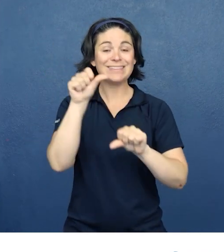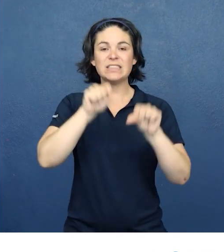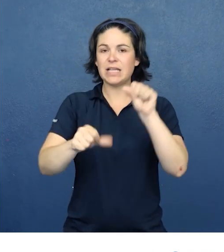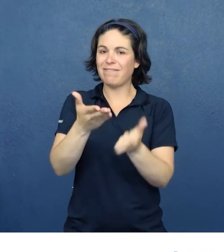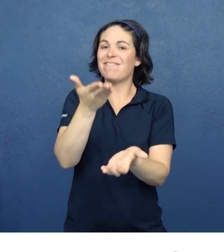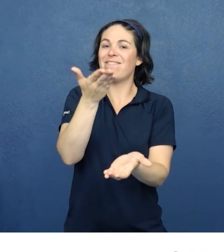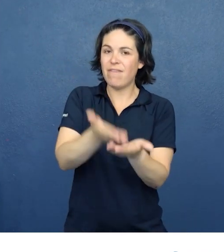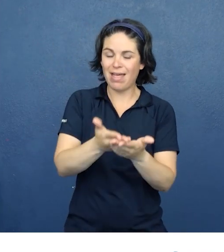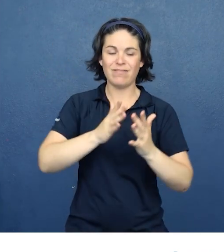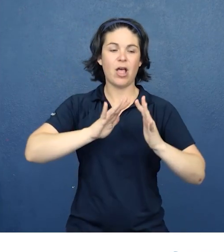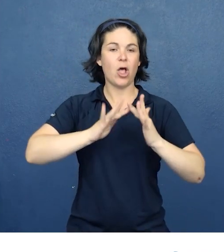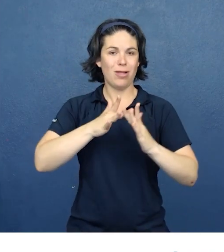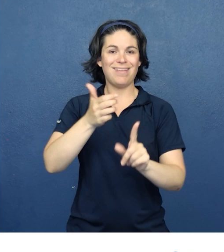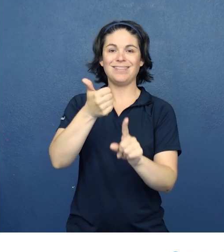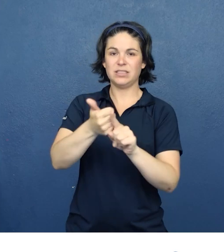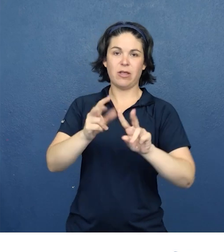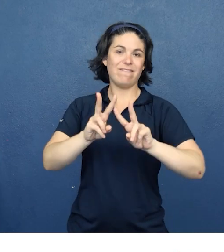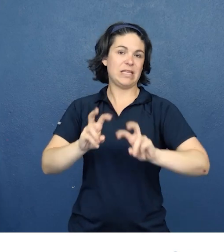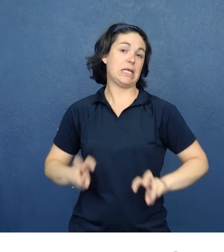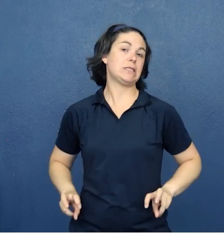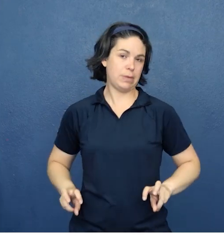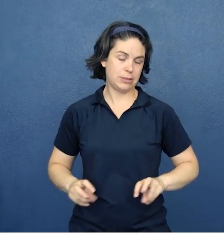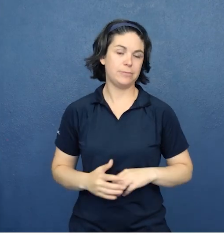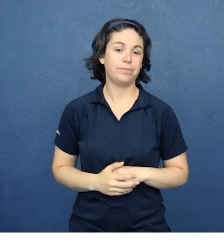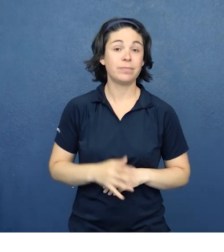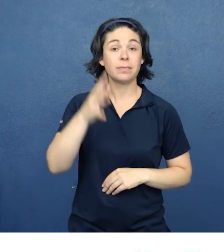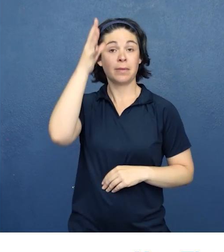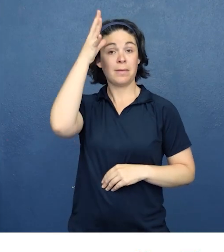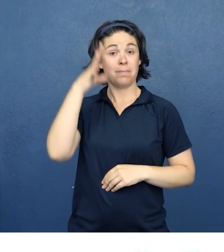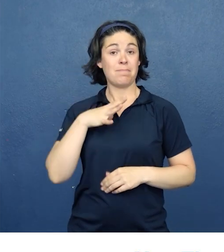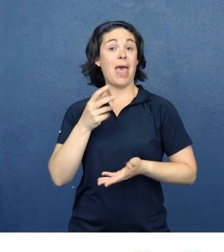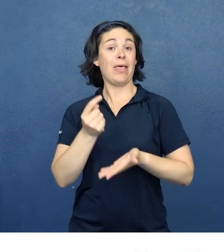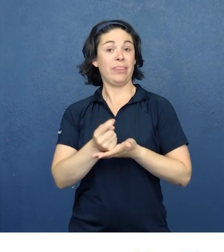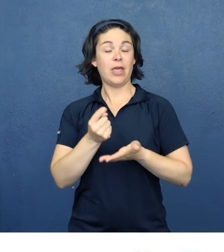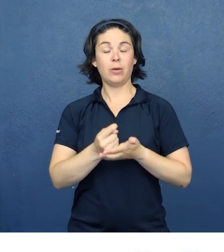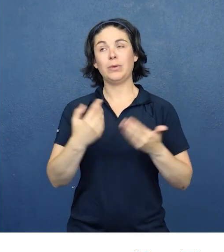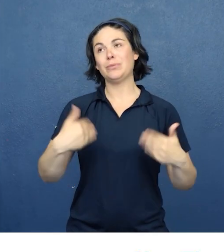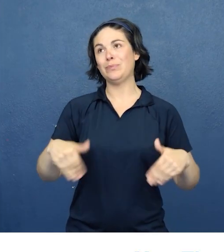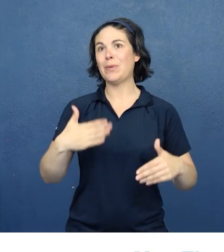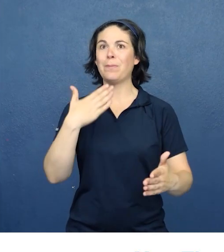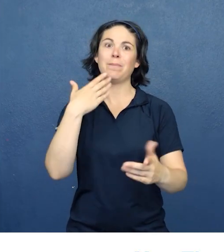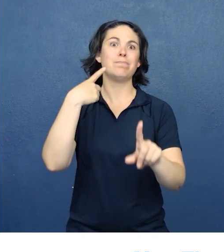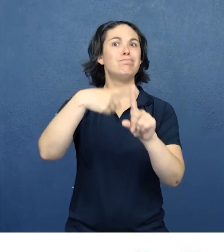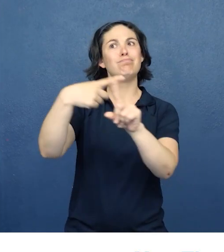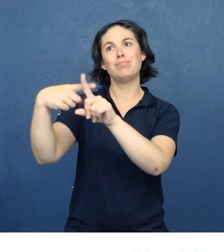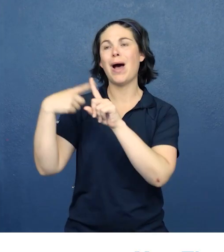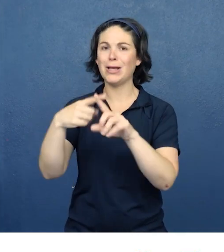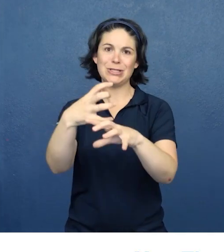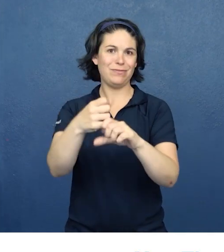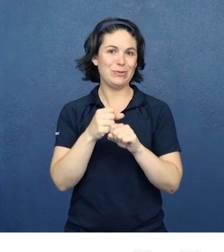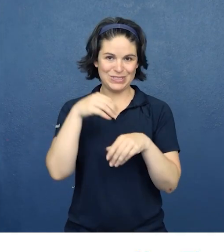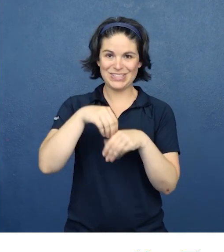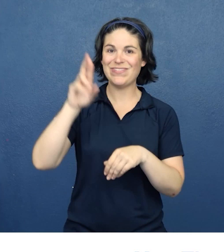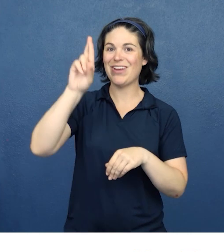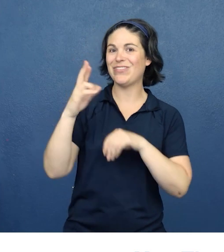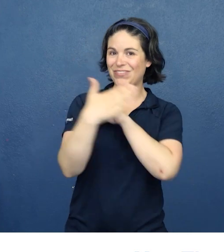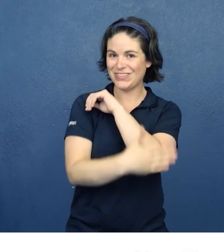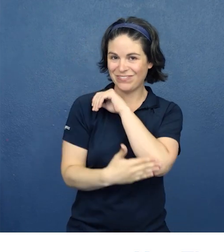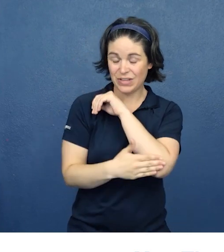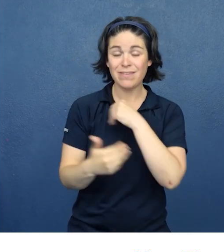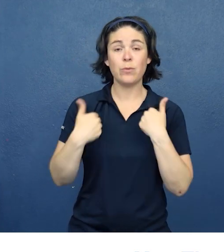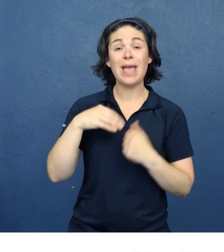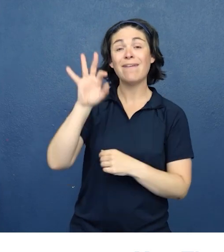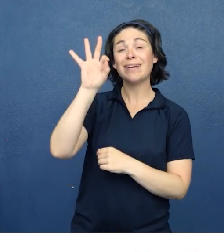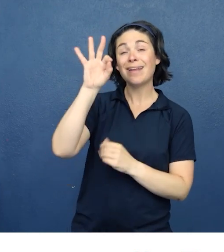validated online self-assessment. Man Therapy has been well received in the Riverside community, with